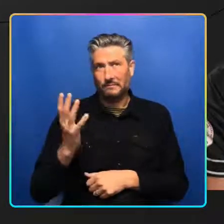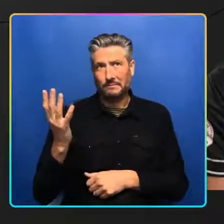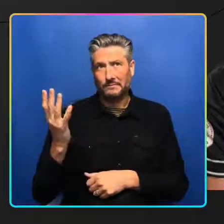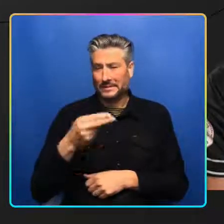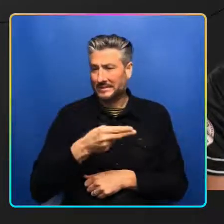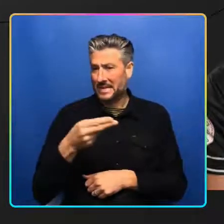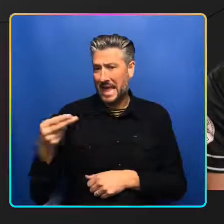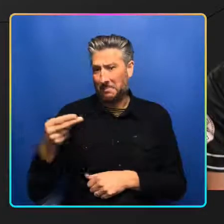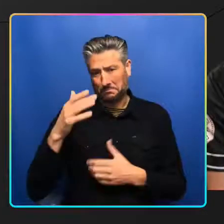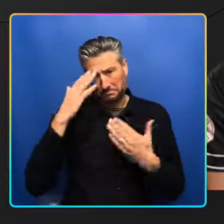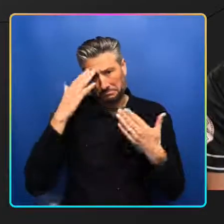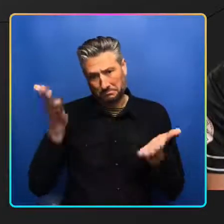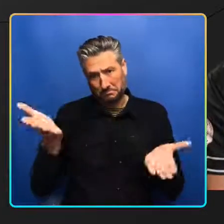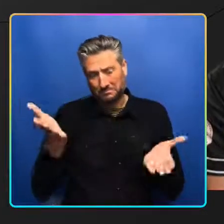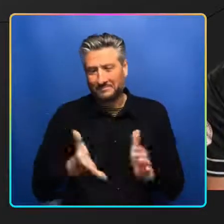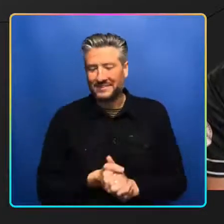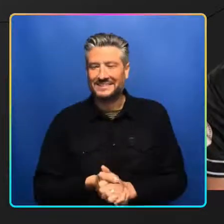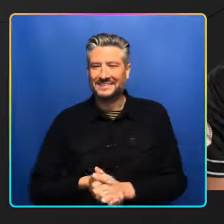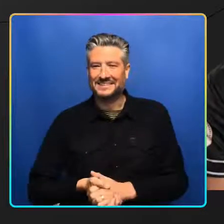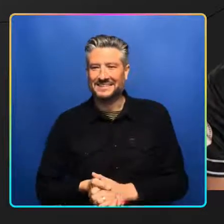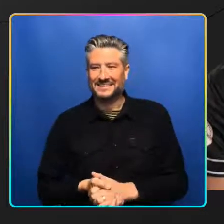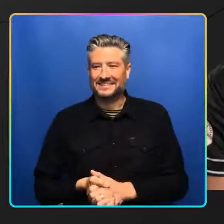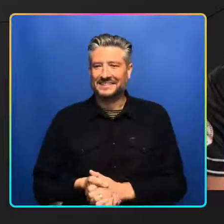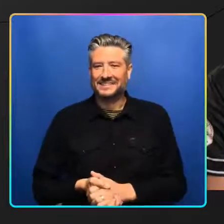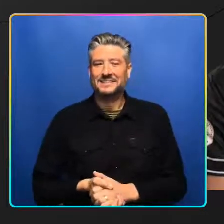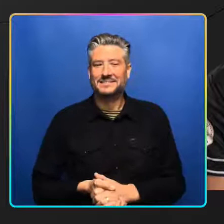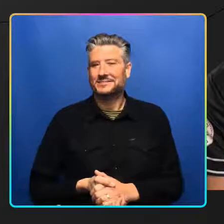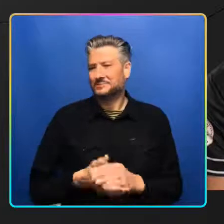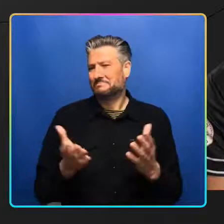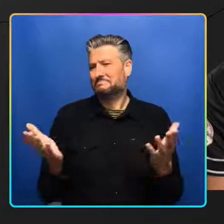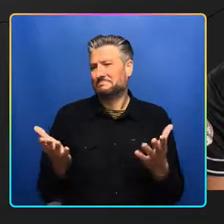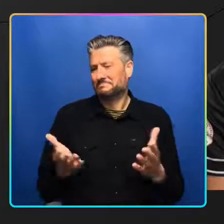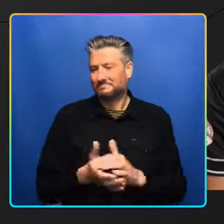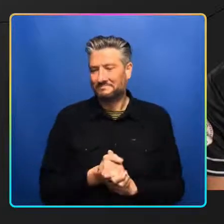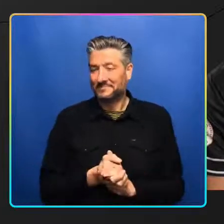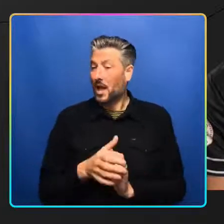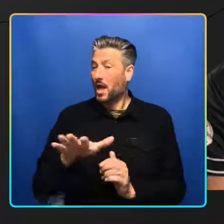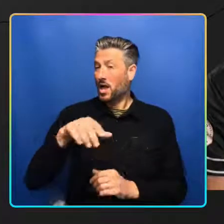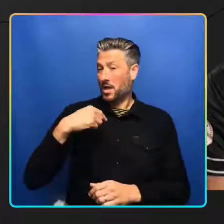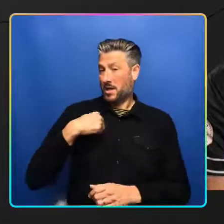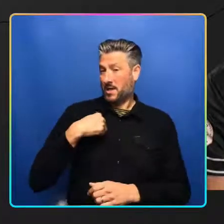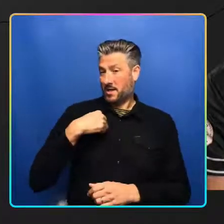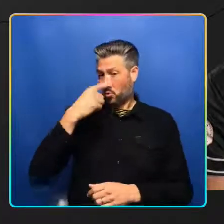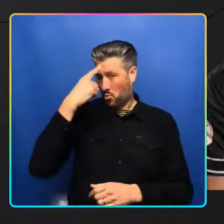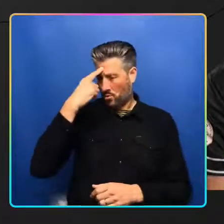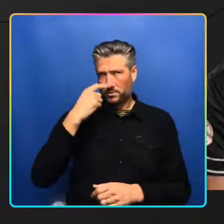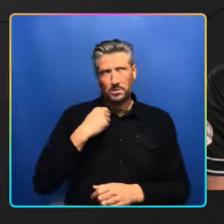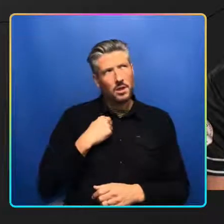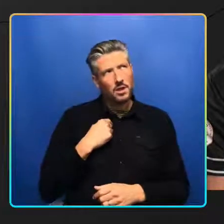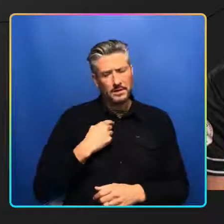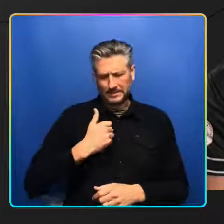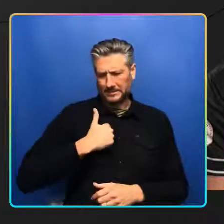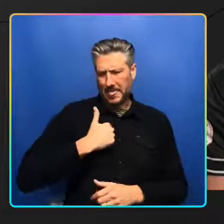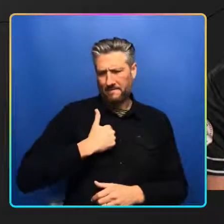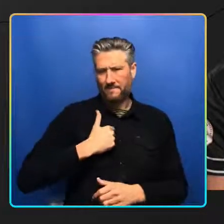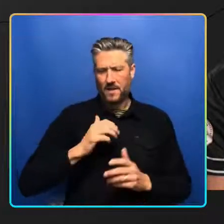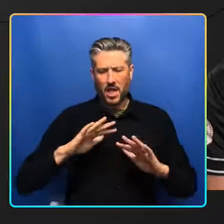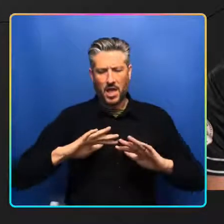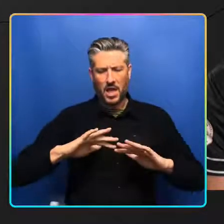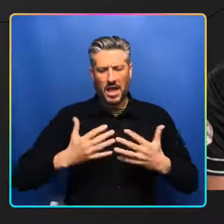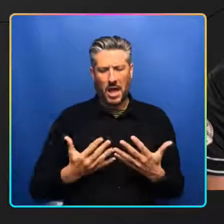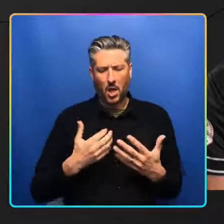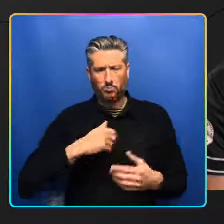sorry. No, because I was thinking, how would I answer this question? I have no idea. We got